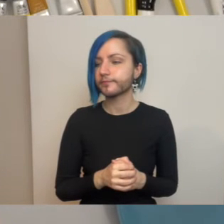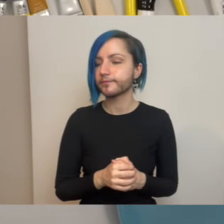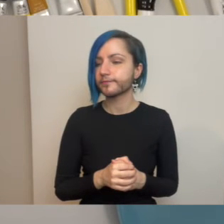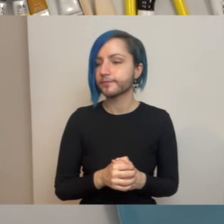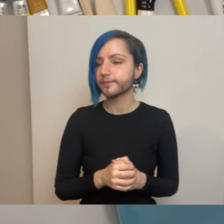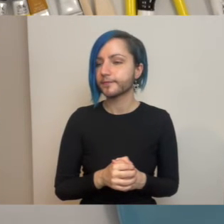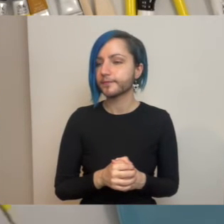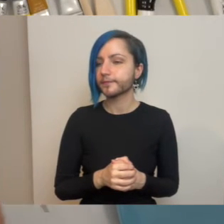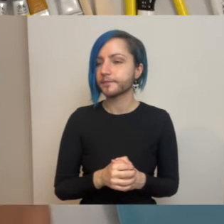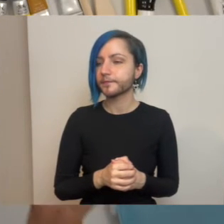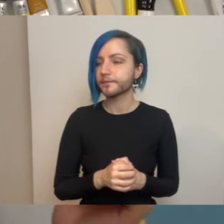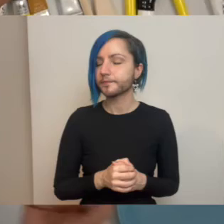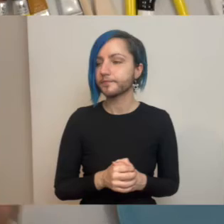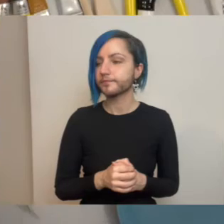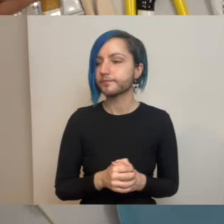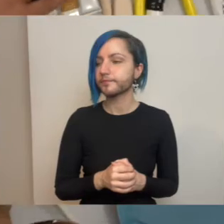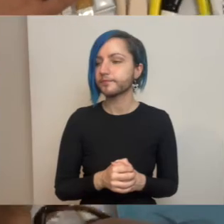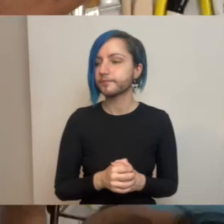mix the colours.